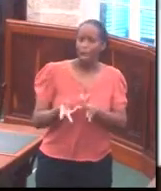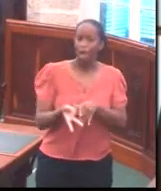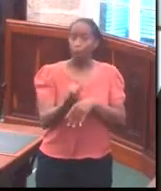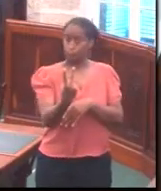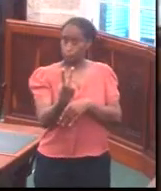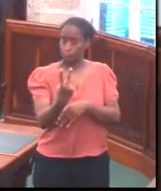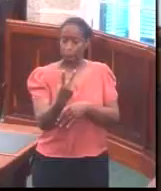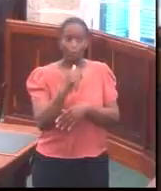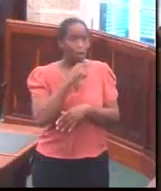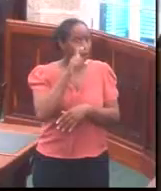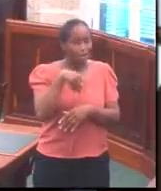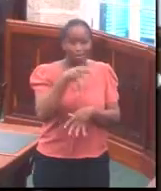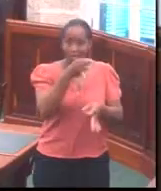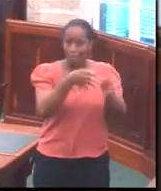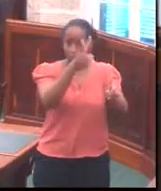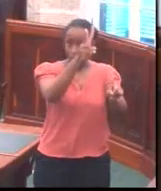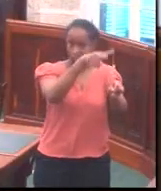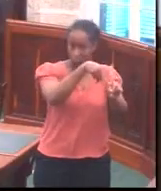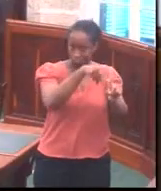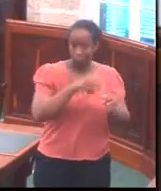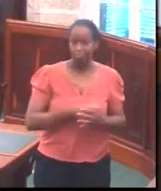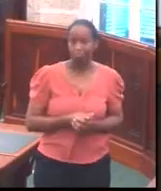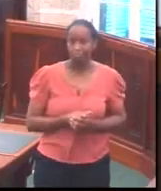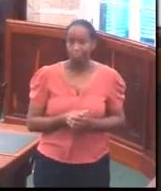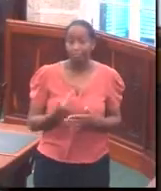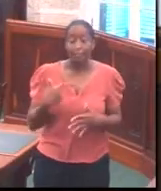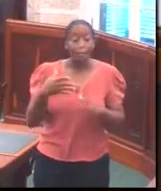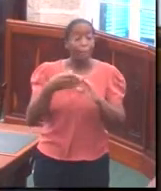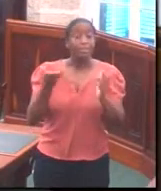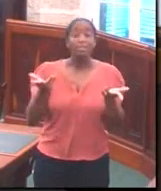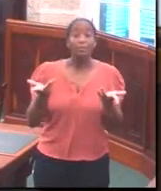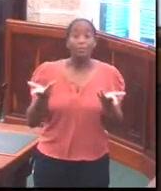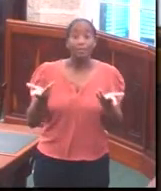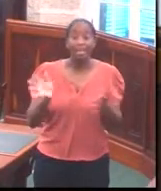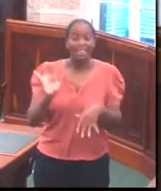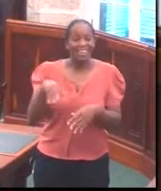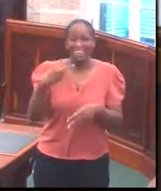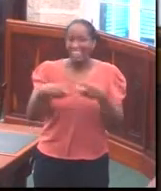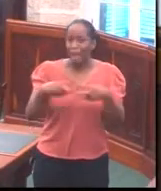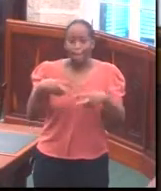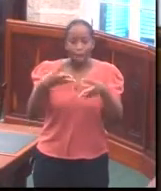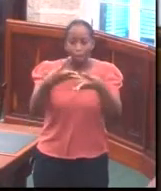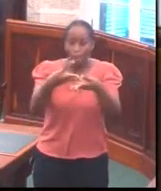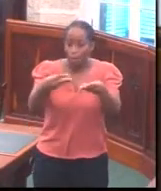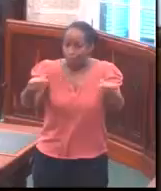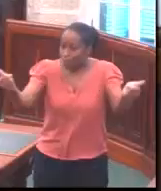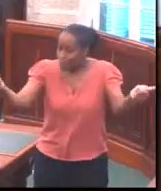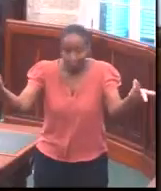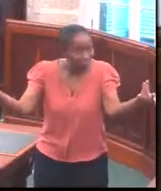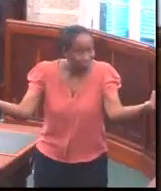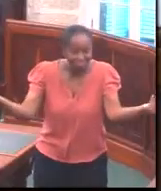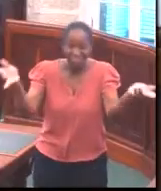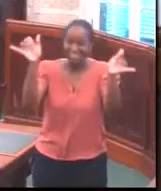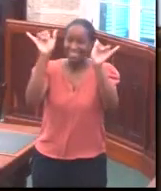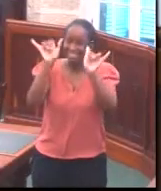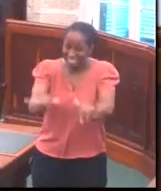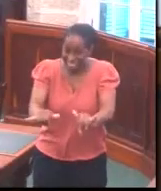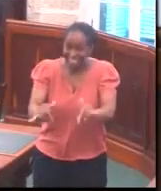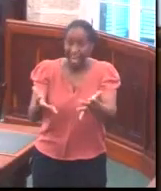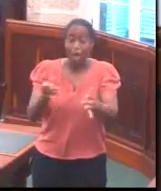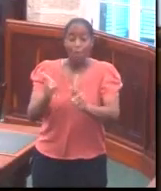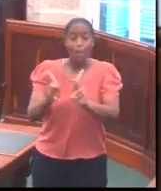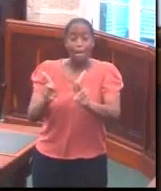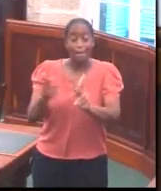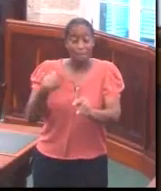today, sir, is that it does not solve the problem. And I want the public to hear me. I want the public to hear me